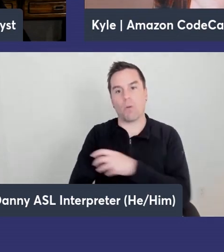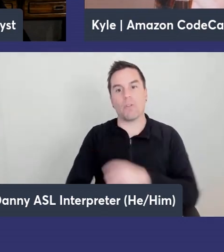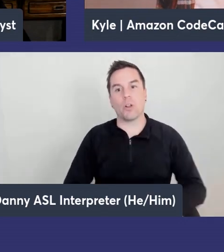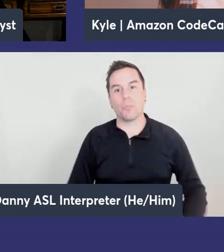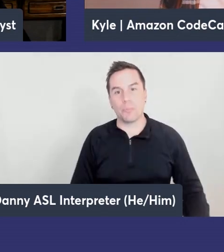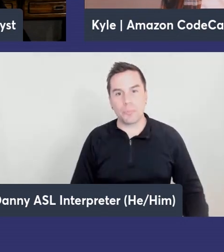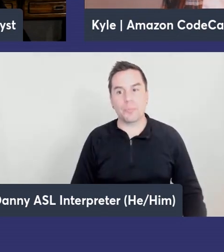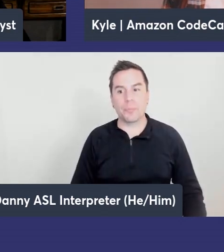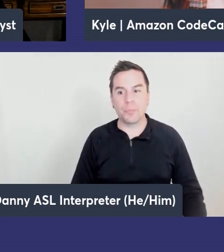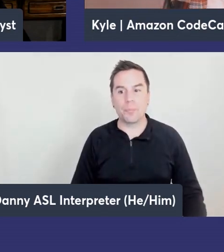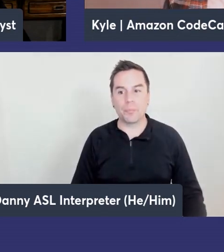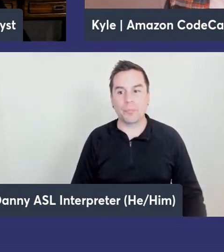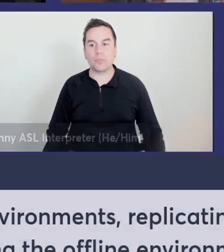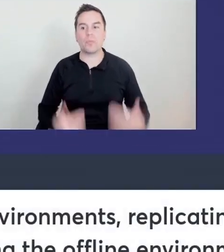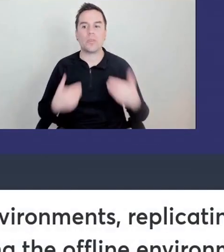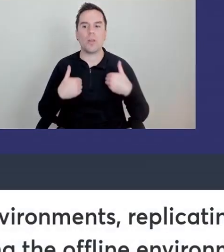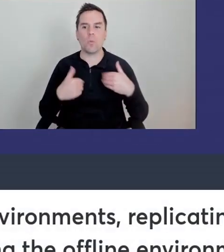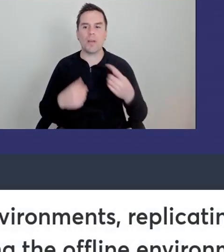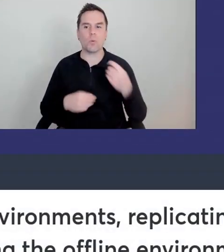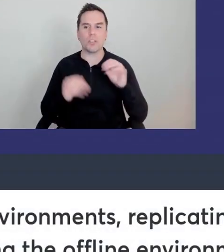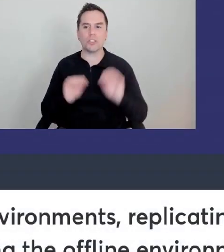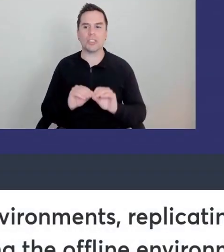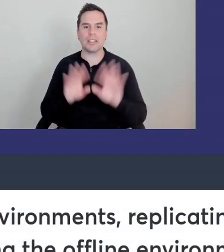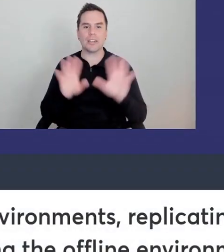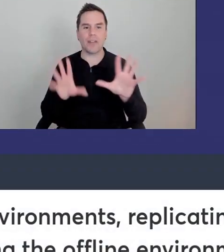We've got a clarifying question here from chat.